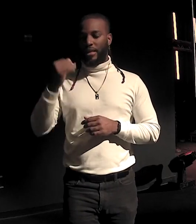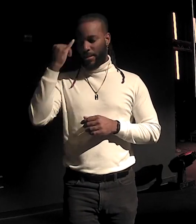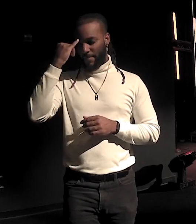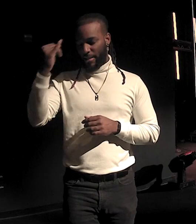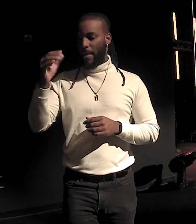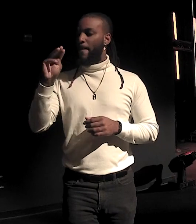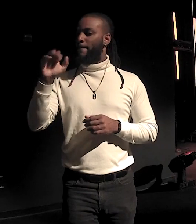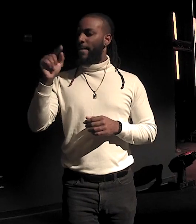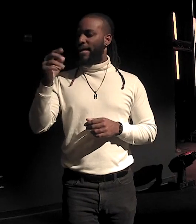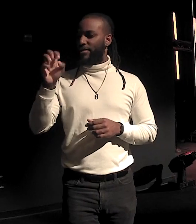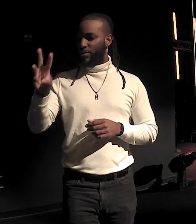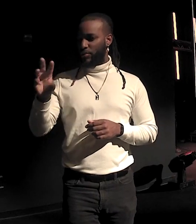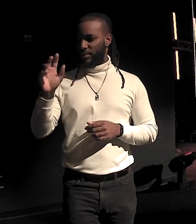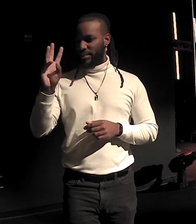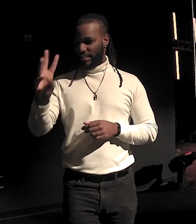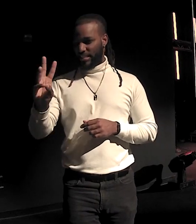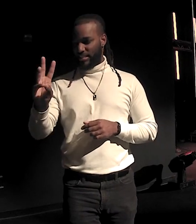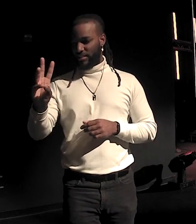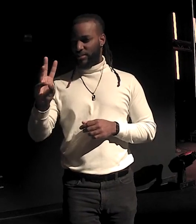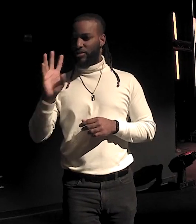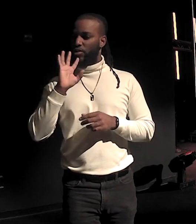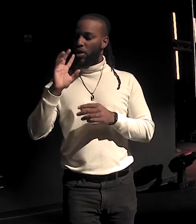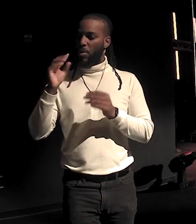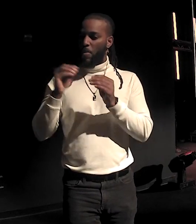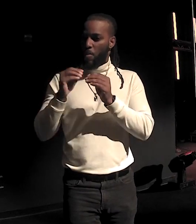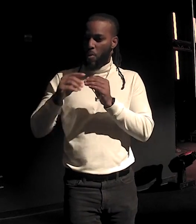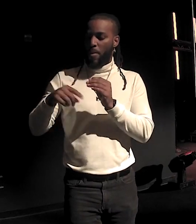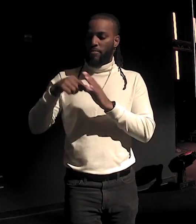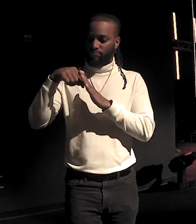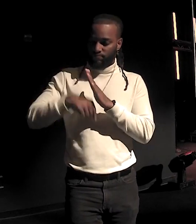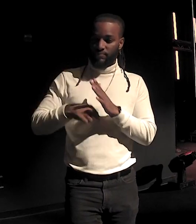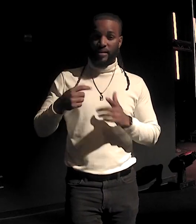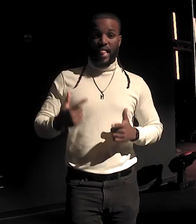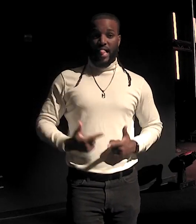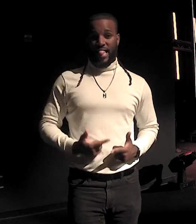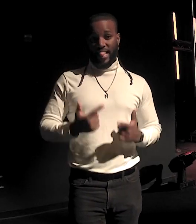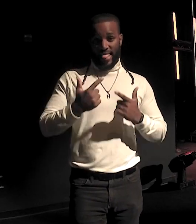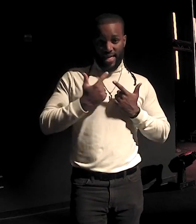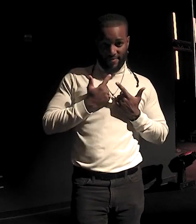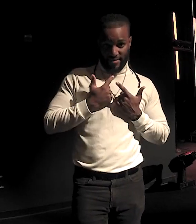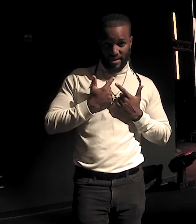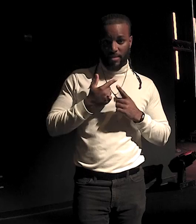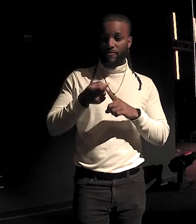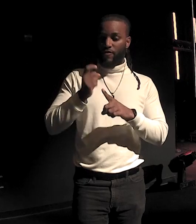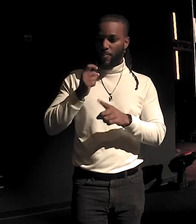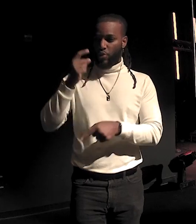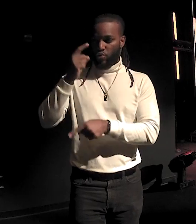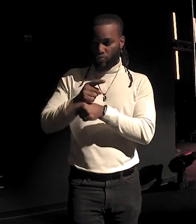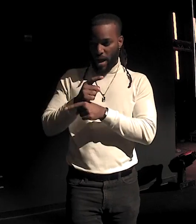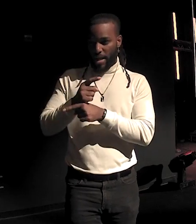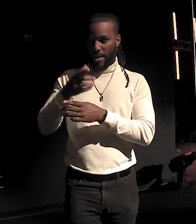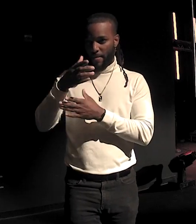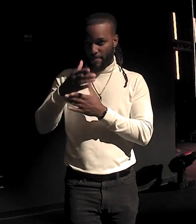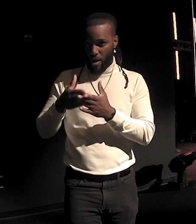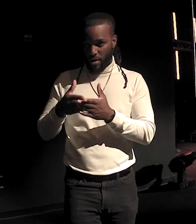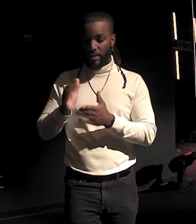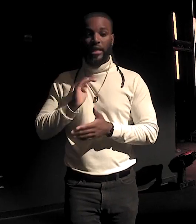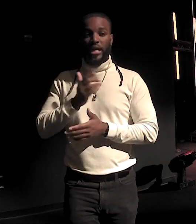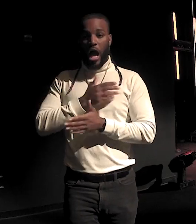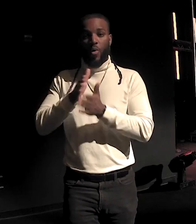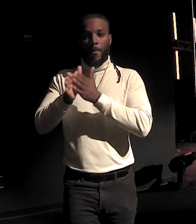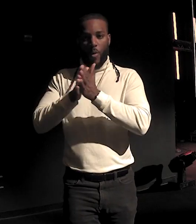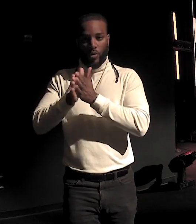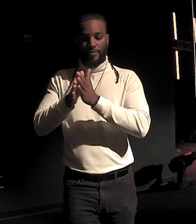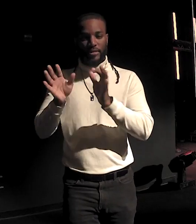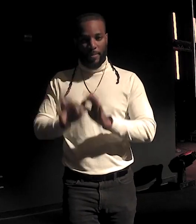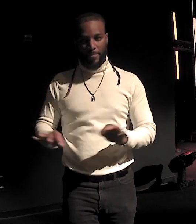6 moves even more to this idea of right living comes from the right heart, and our motives